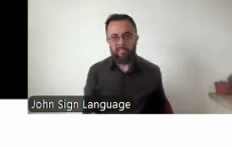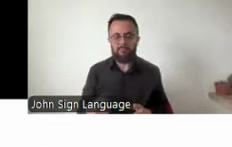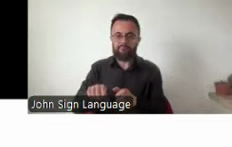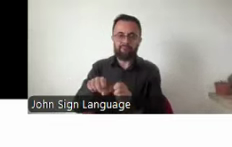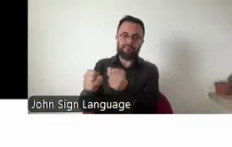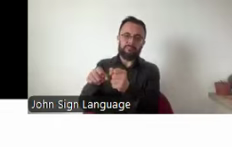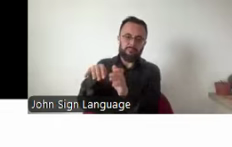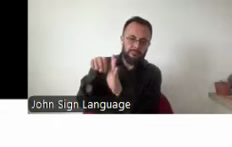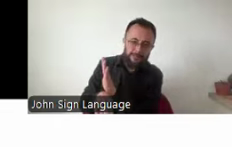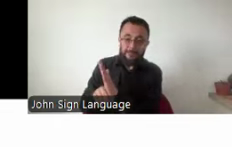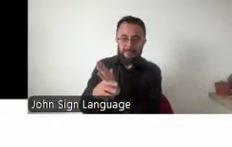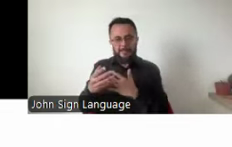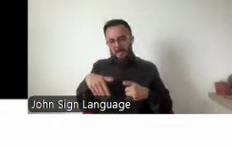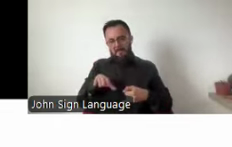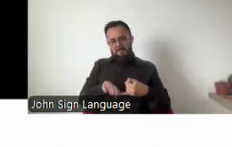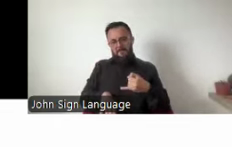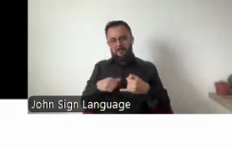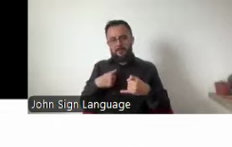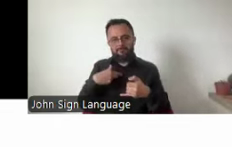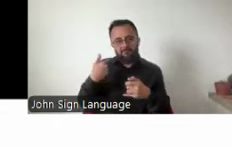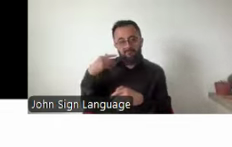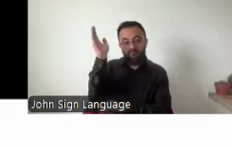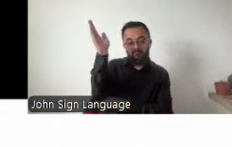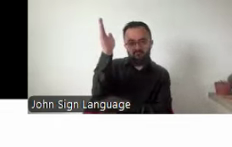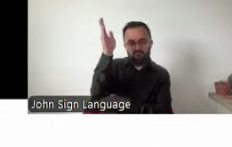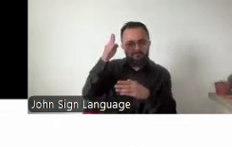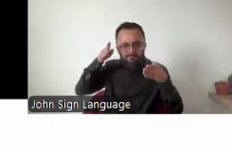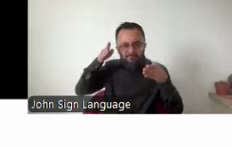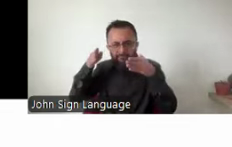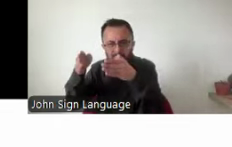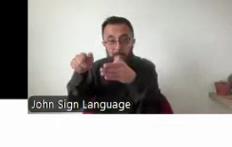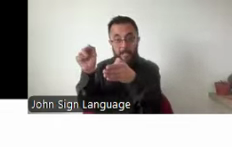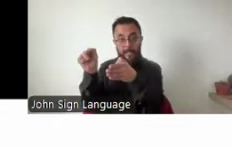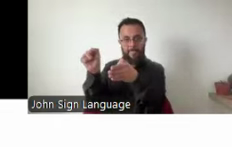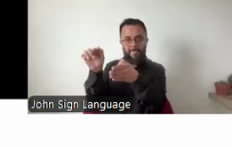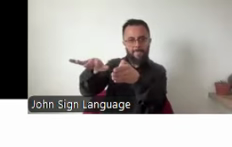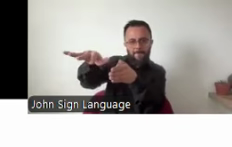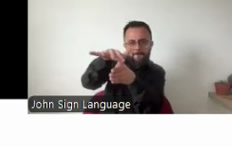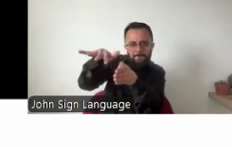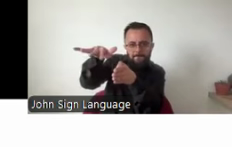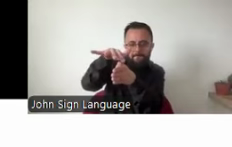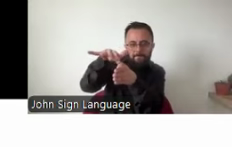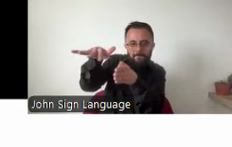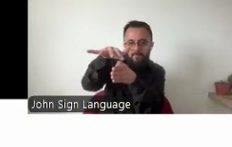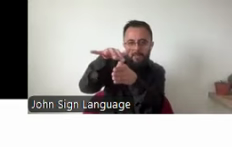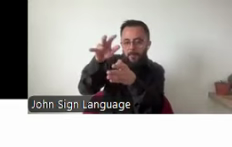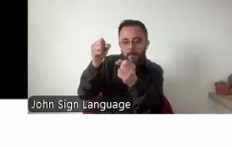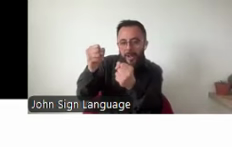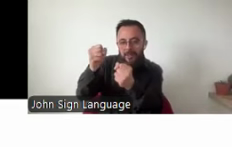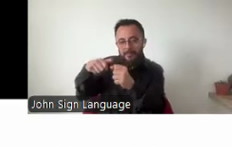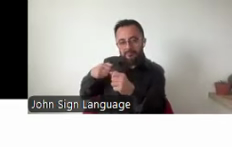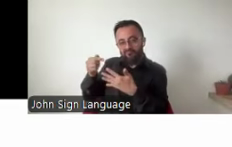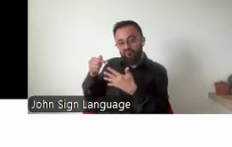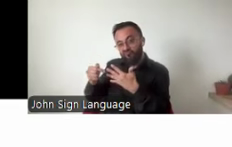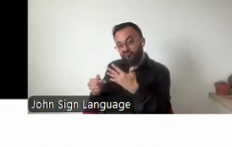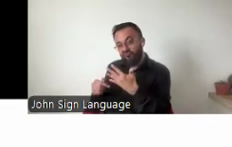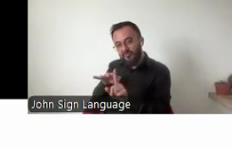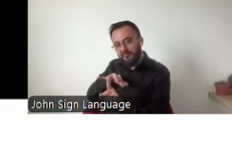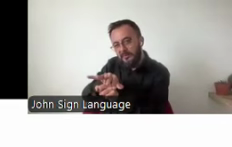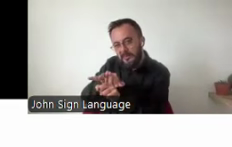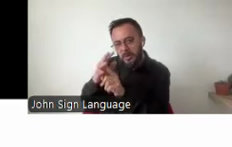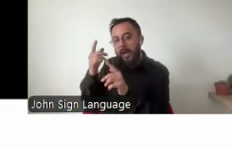the factors that are very much linked to the health system. And that's what we are going to look into, because that's